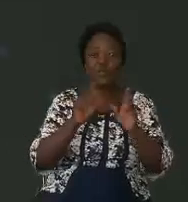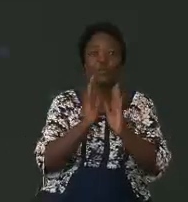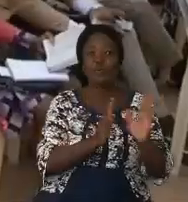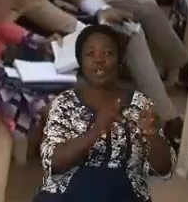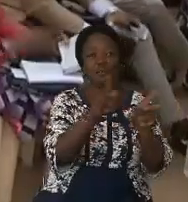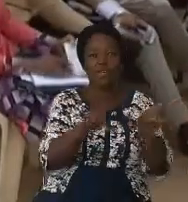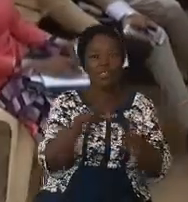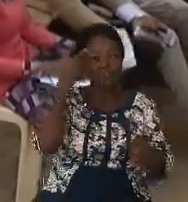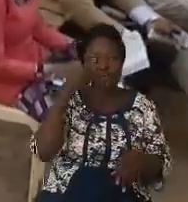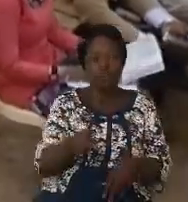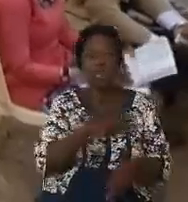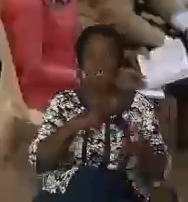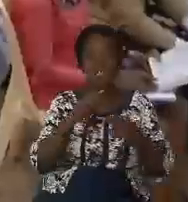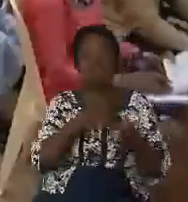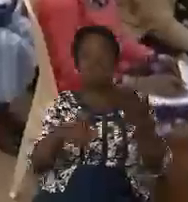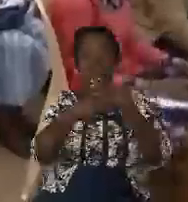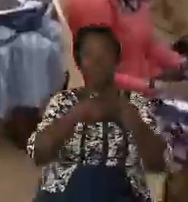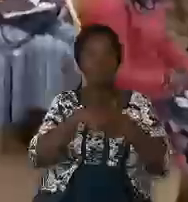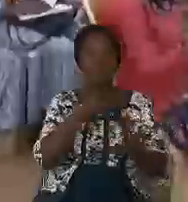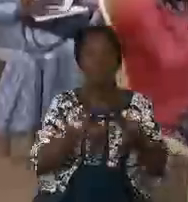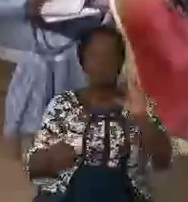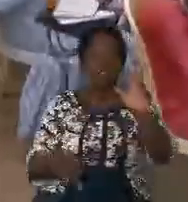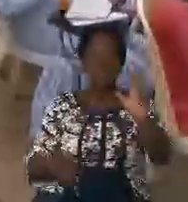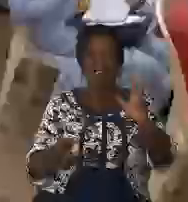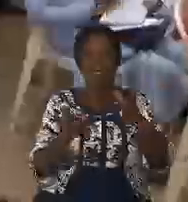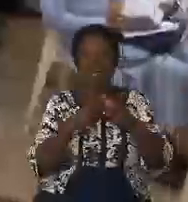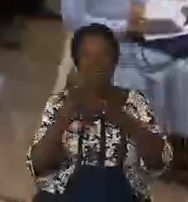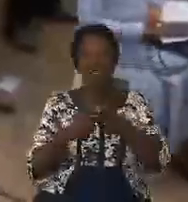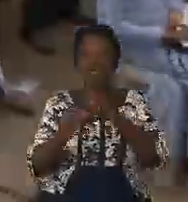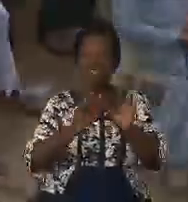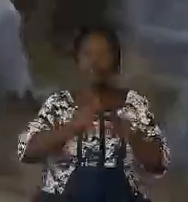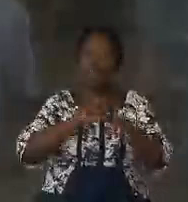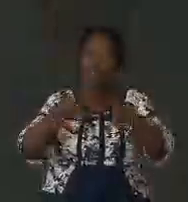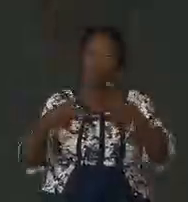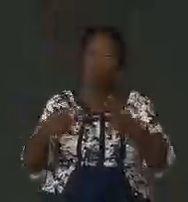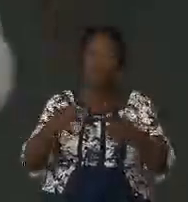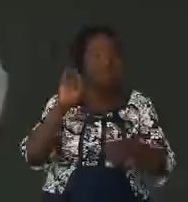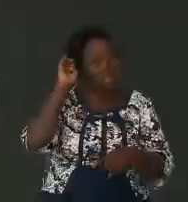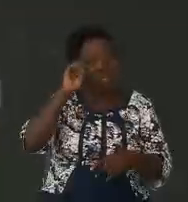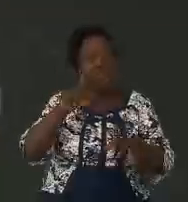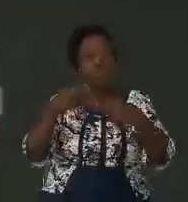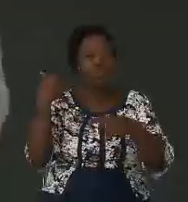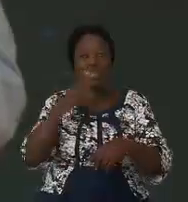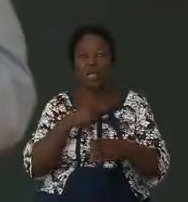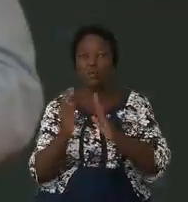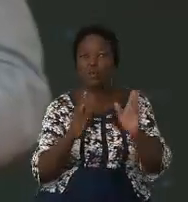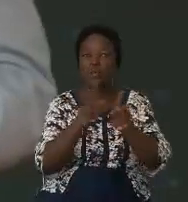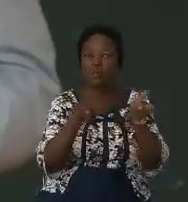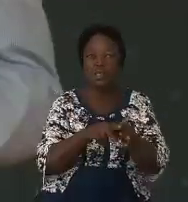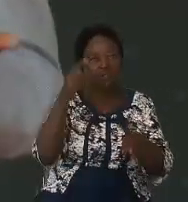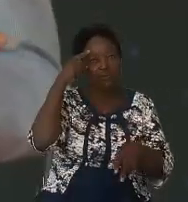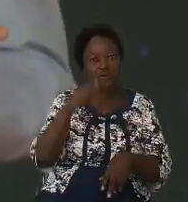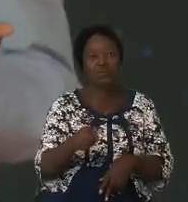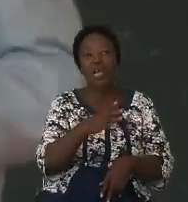for you. He's going to prepare a place for you. And then he's going to return. Look at verse 3. And if I go,